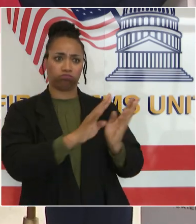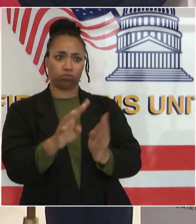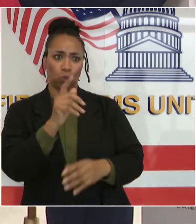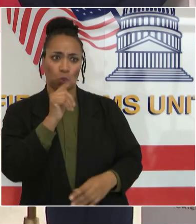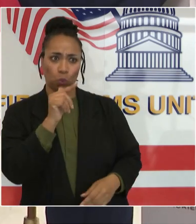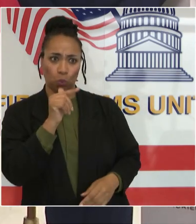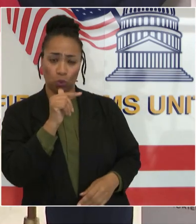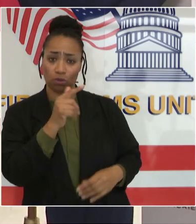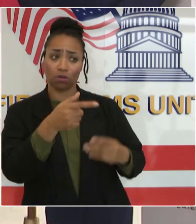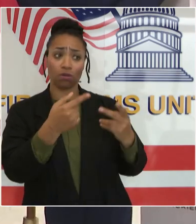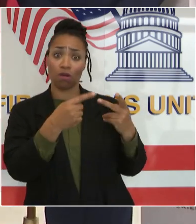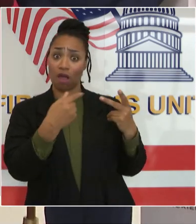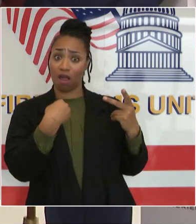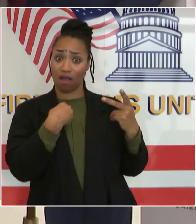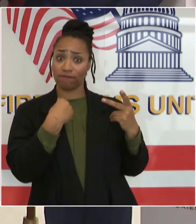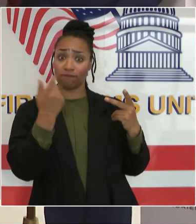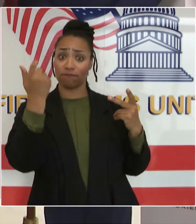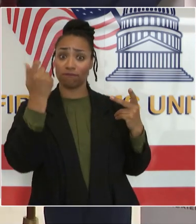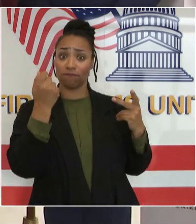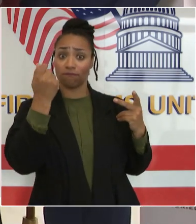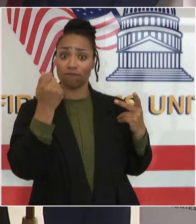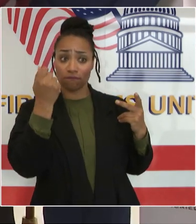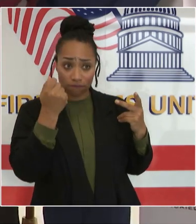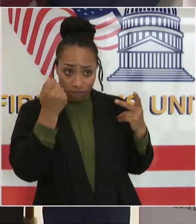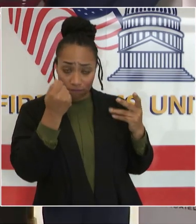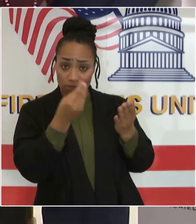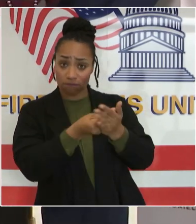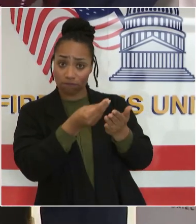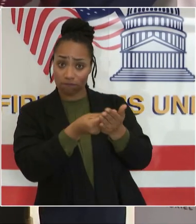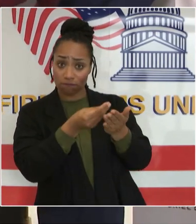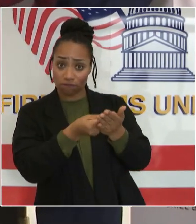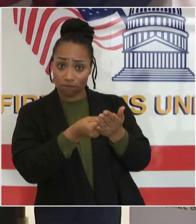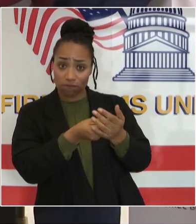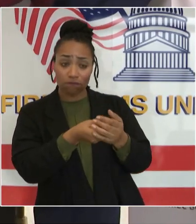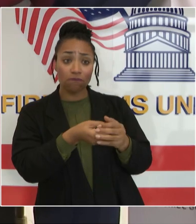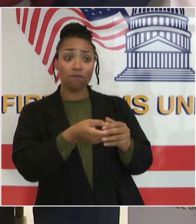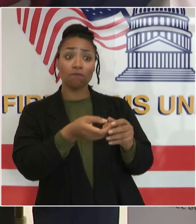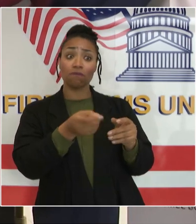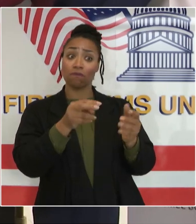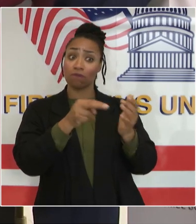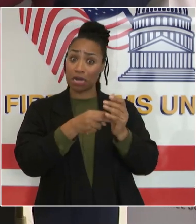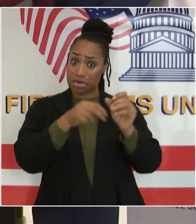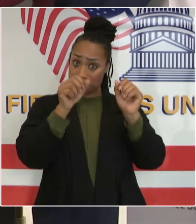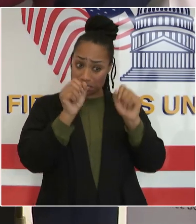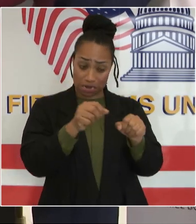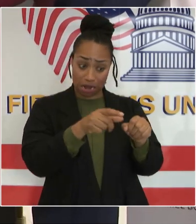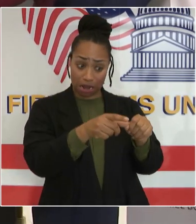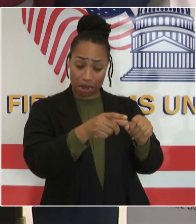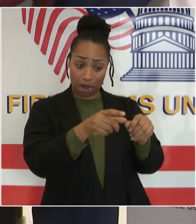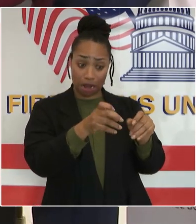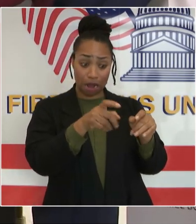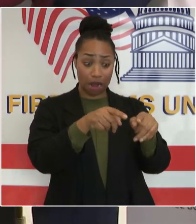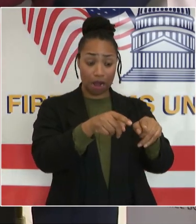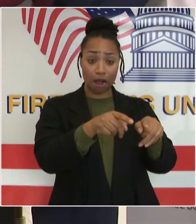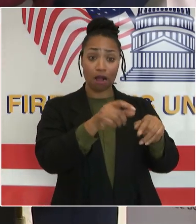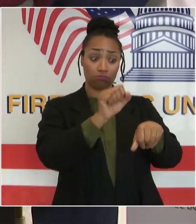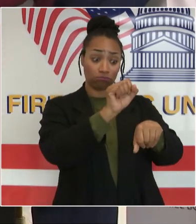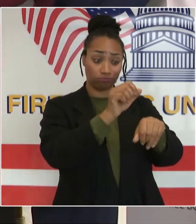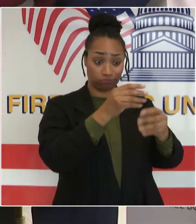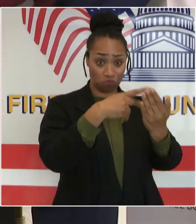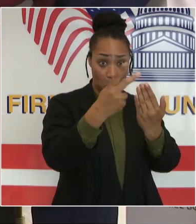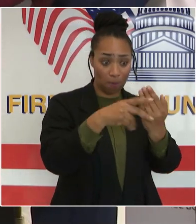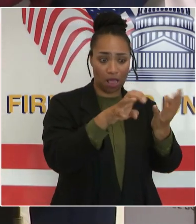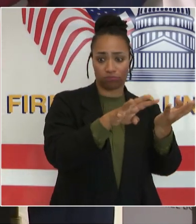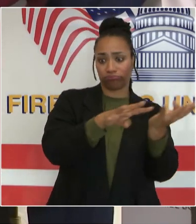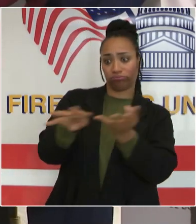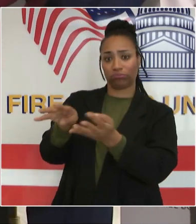FEMS? So I can answer some of that, and UDC can pick me up where I might not have the right answer.